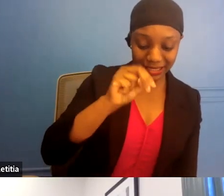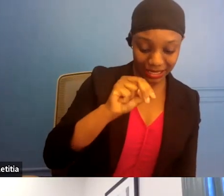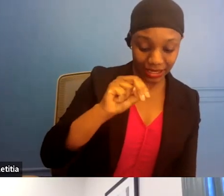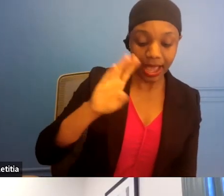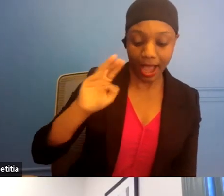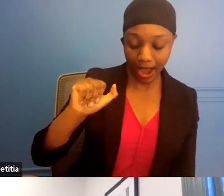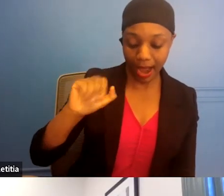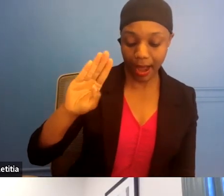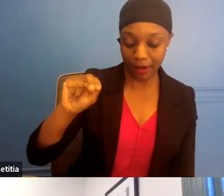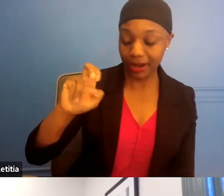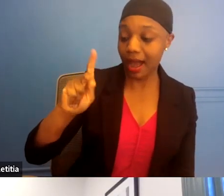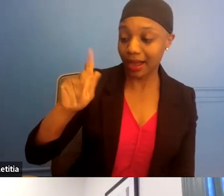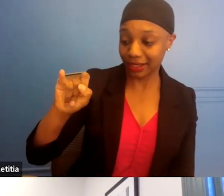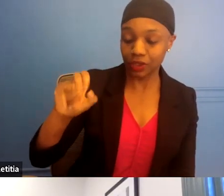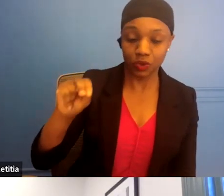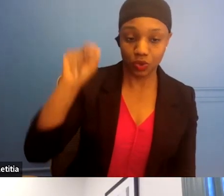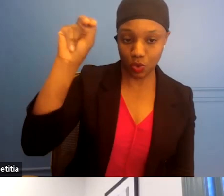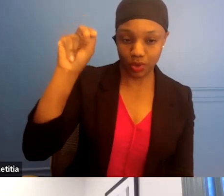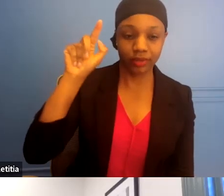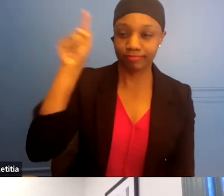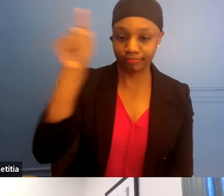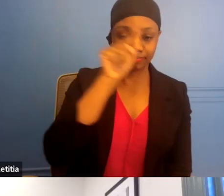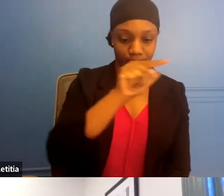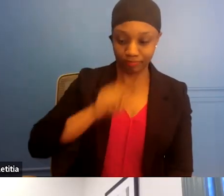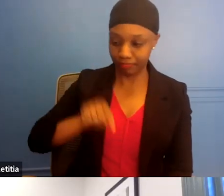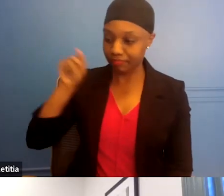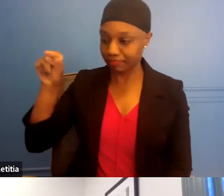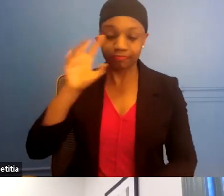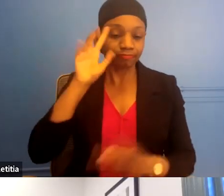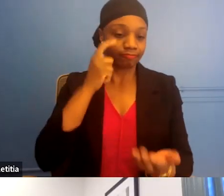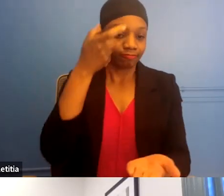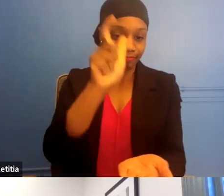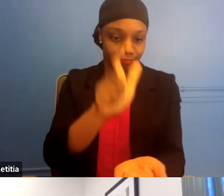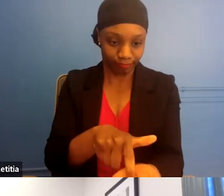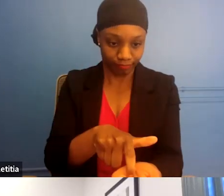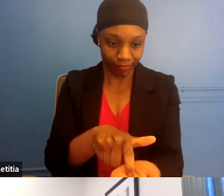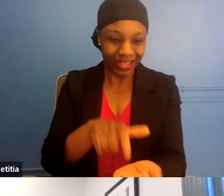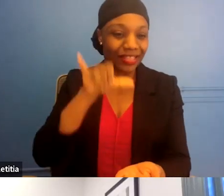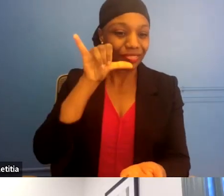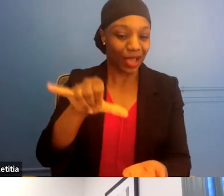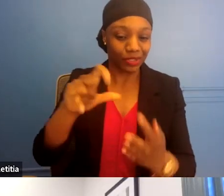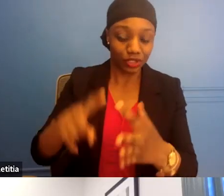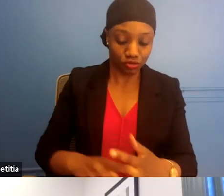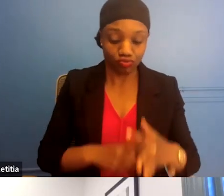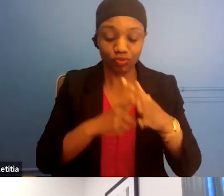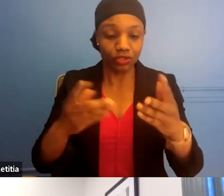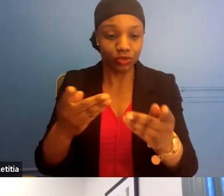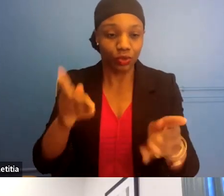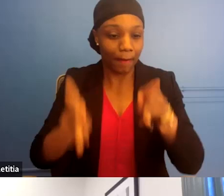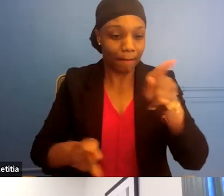We encourage every member of our community to learn about the original inhabitants of the land where they